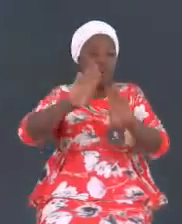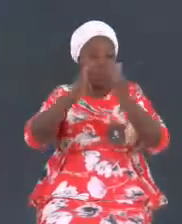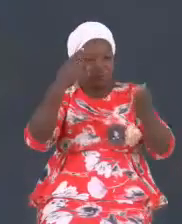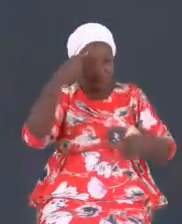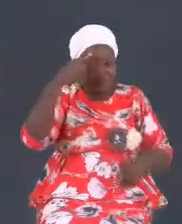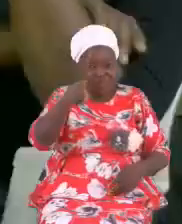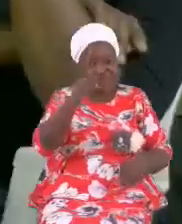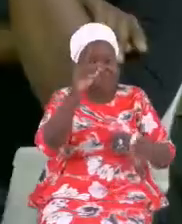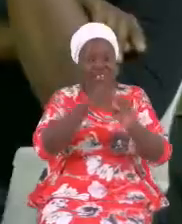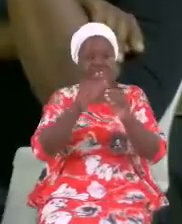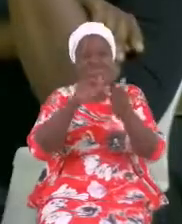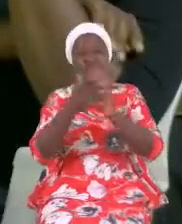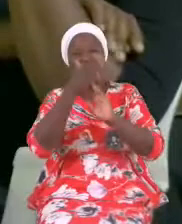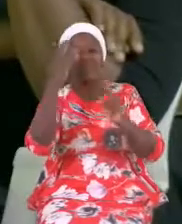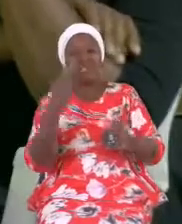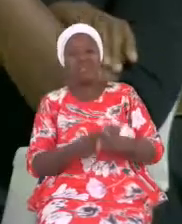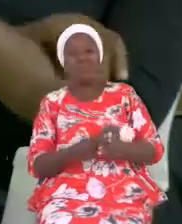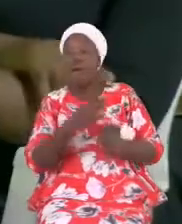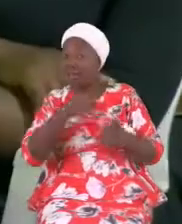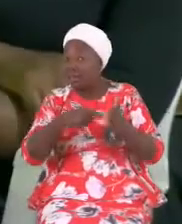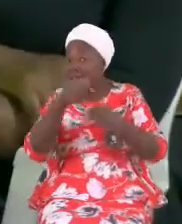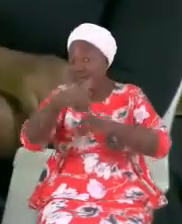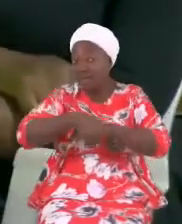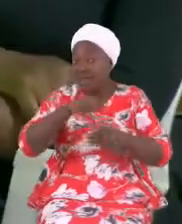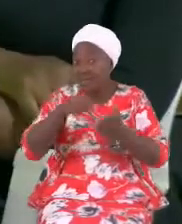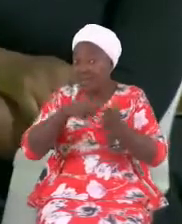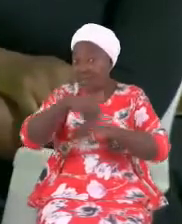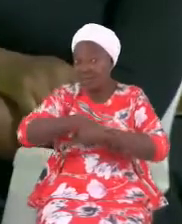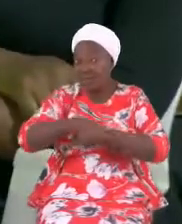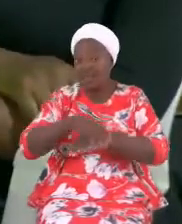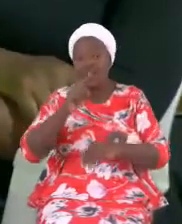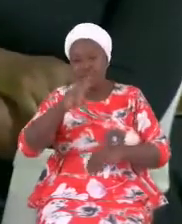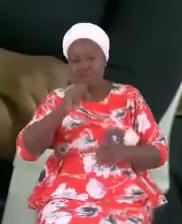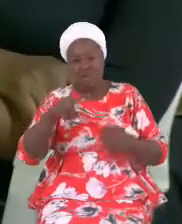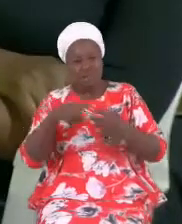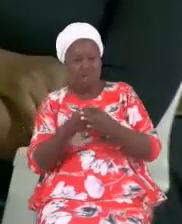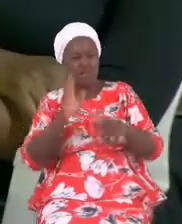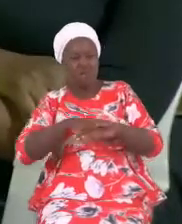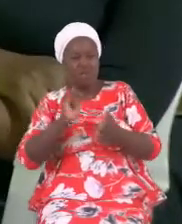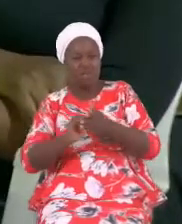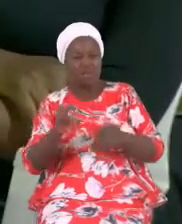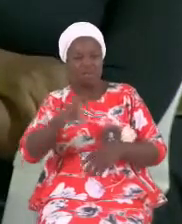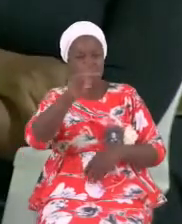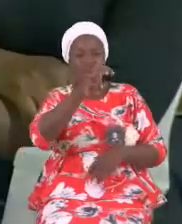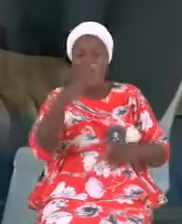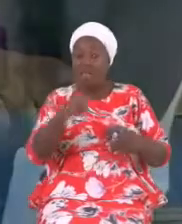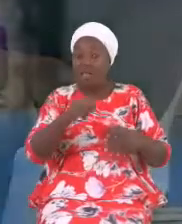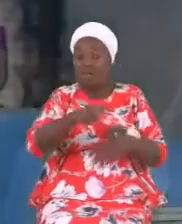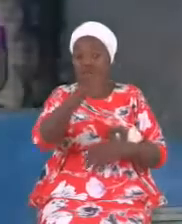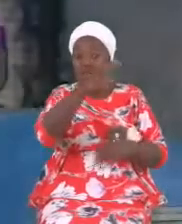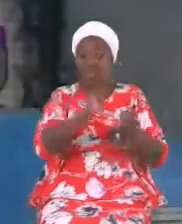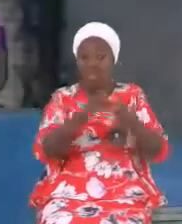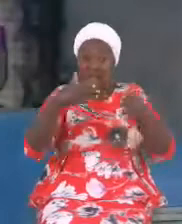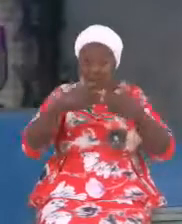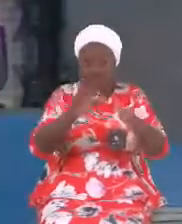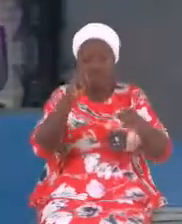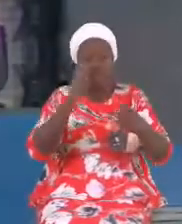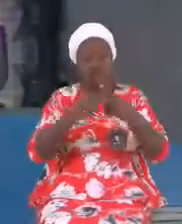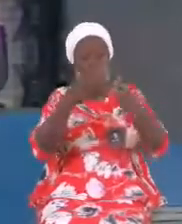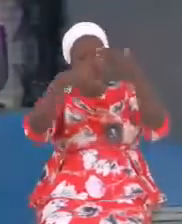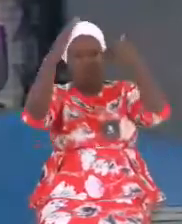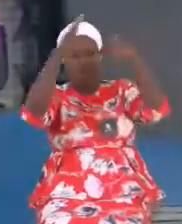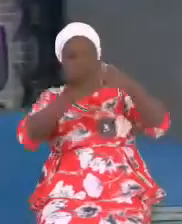in Jesus' name. And tonight, you can start on that journey. The journey that leads to heaven.